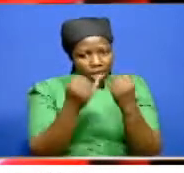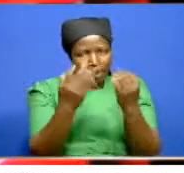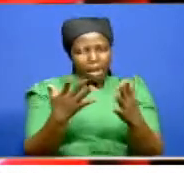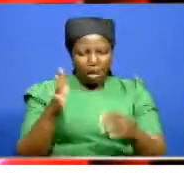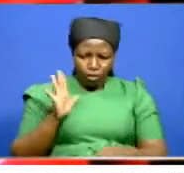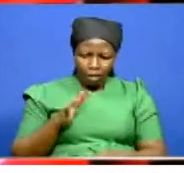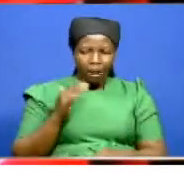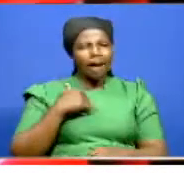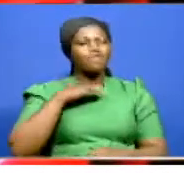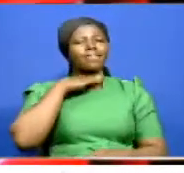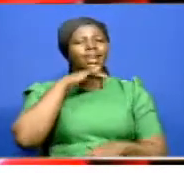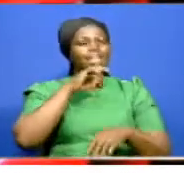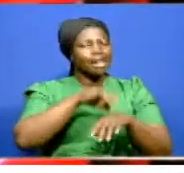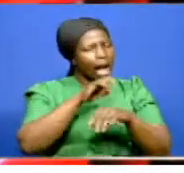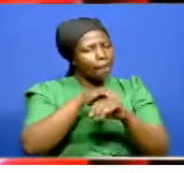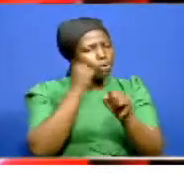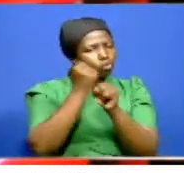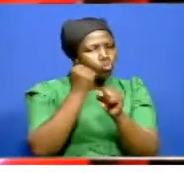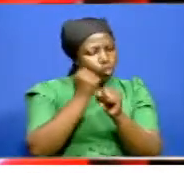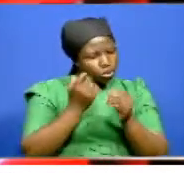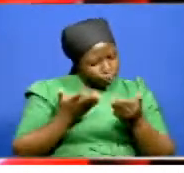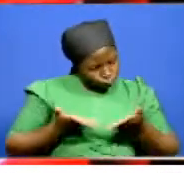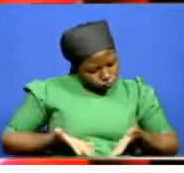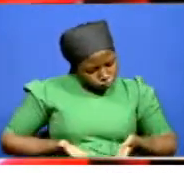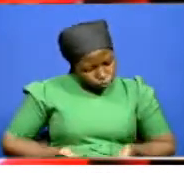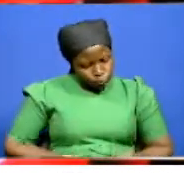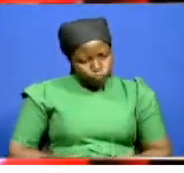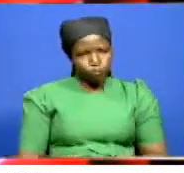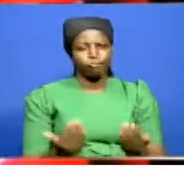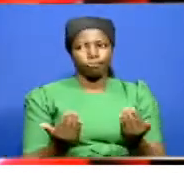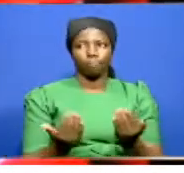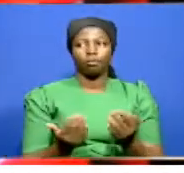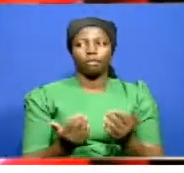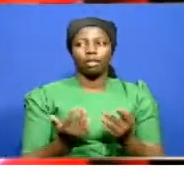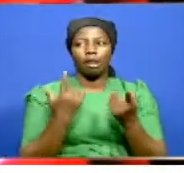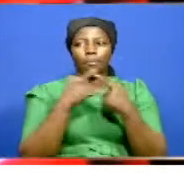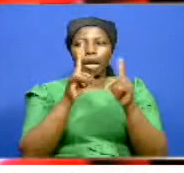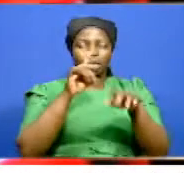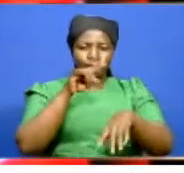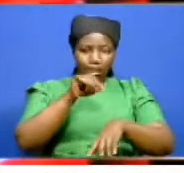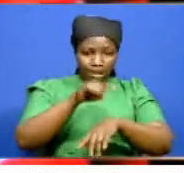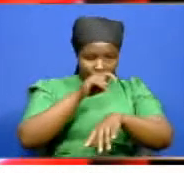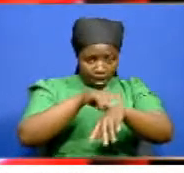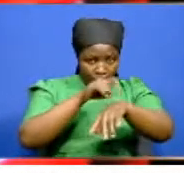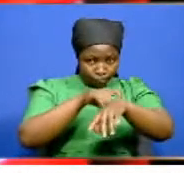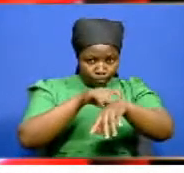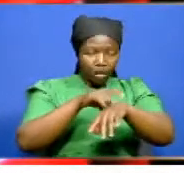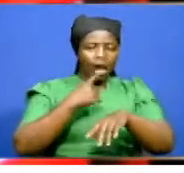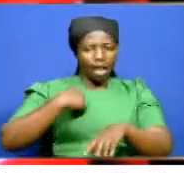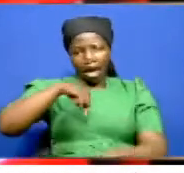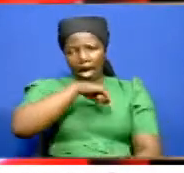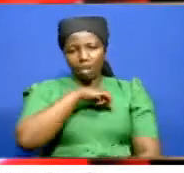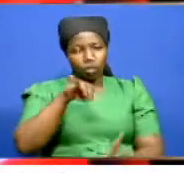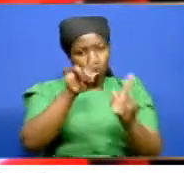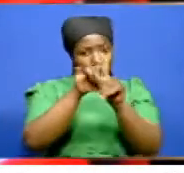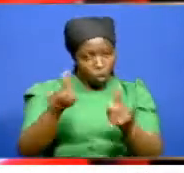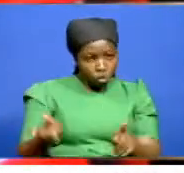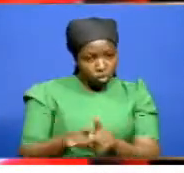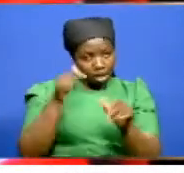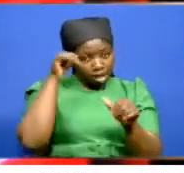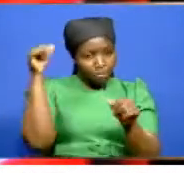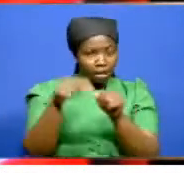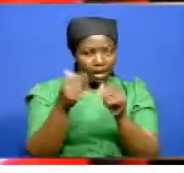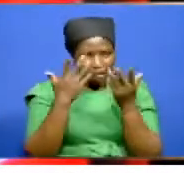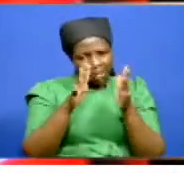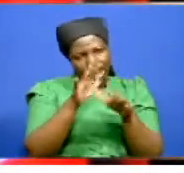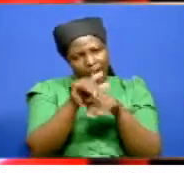their God-given role in childbirth. But during this time, we were also reminded